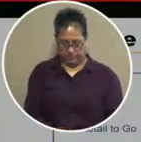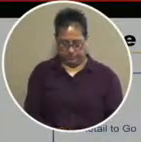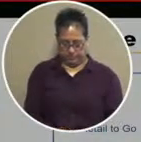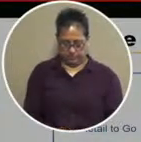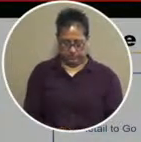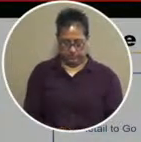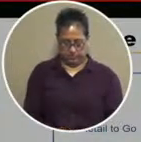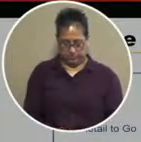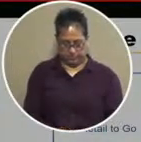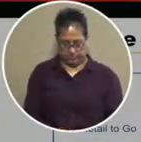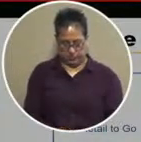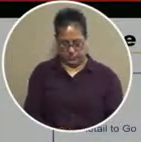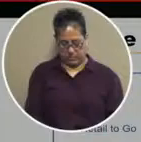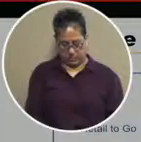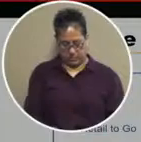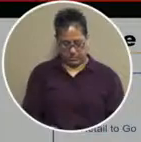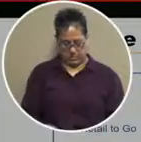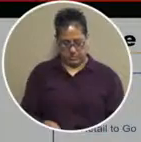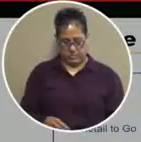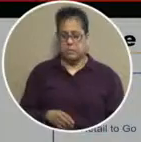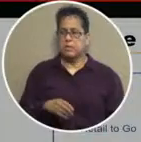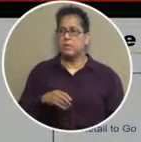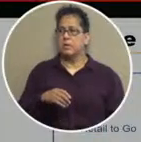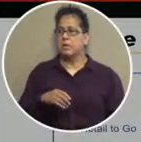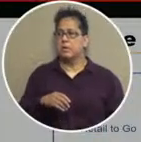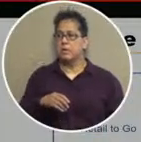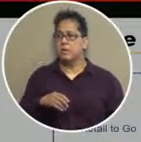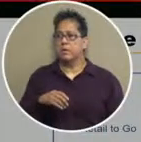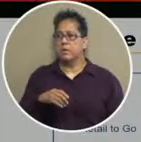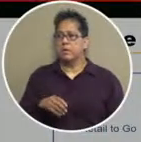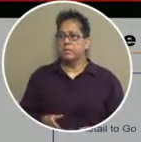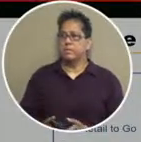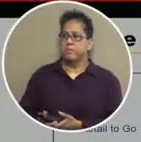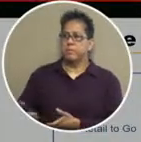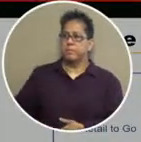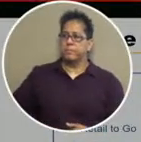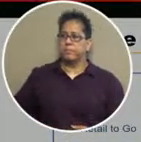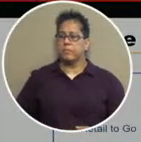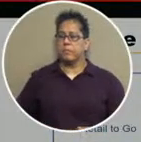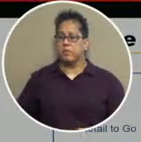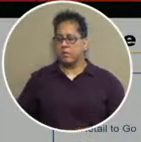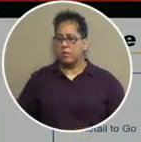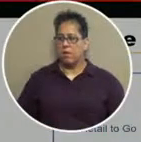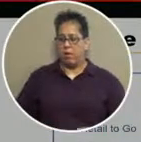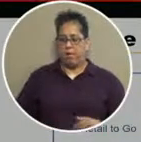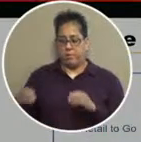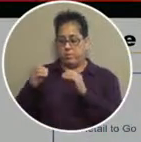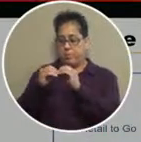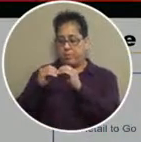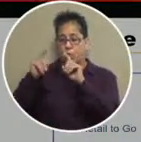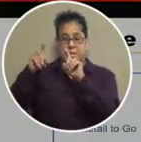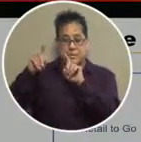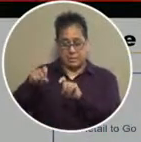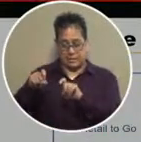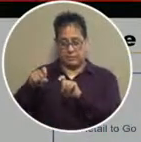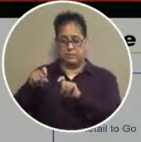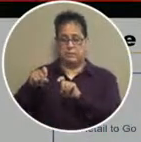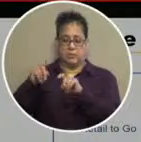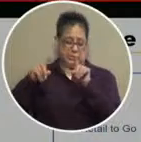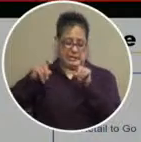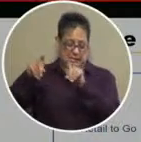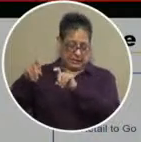weekend. The key is the more we test, the more positive we're going to have. And I want to defer to Dr. Ocaranza when he's coming up in the